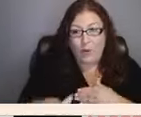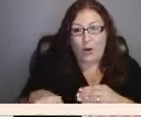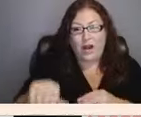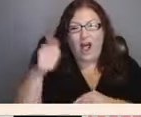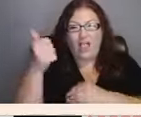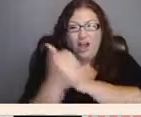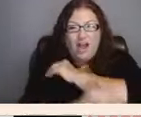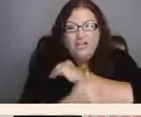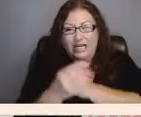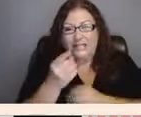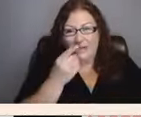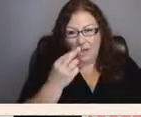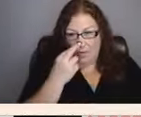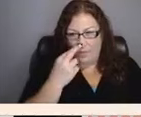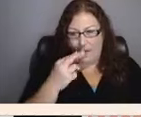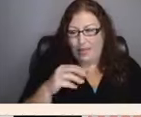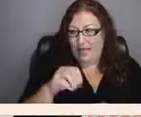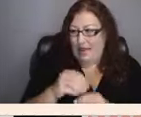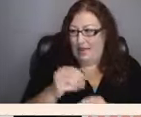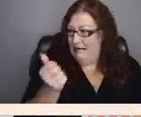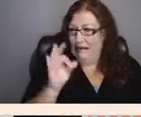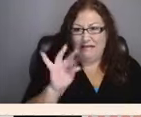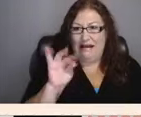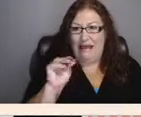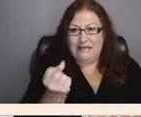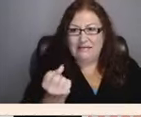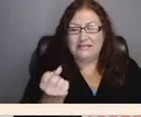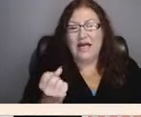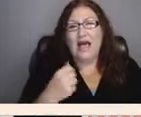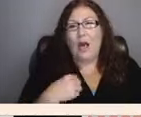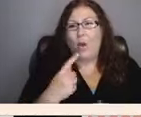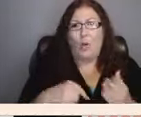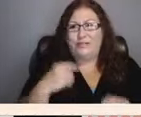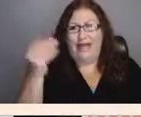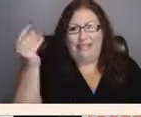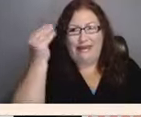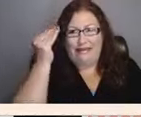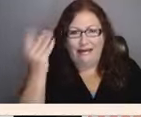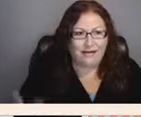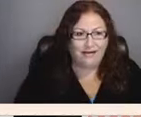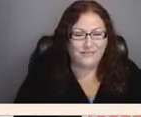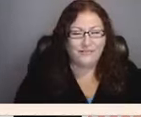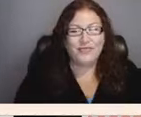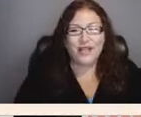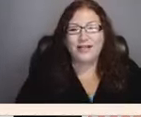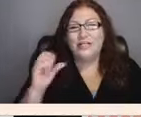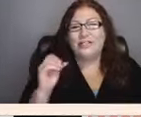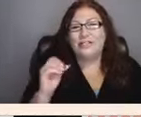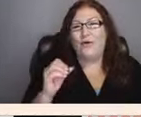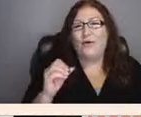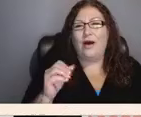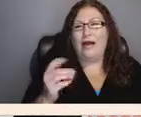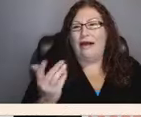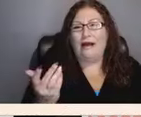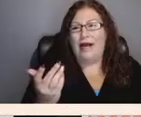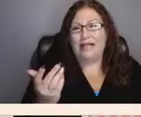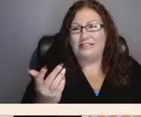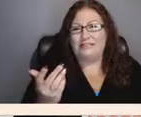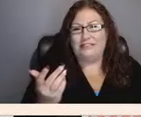in the 1980s. What was I thinking? Um, so I just had kind